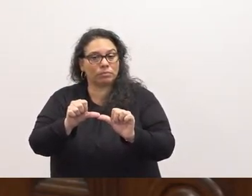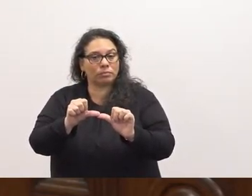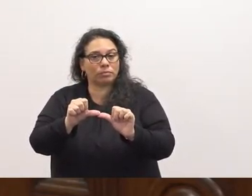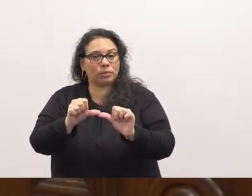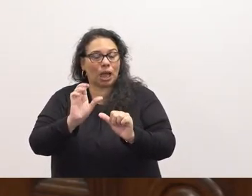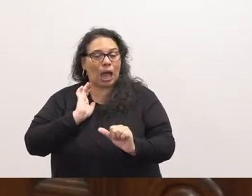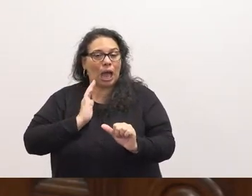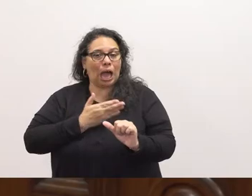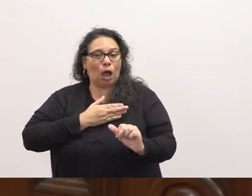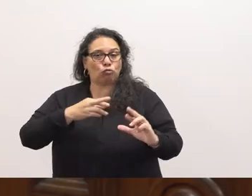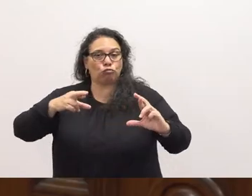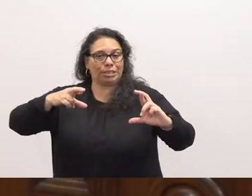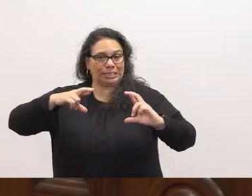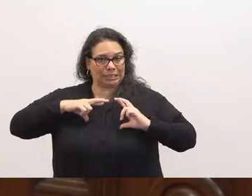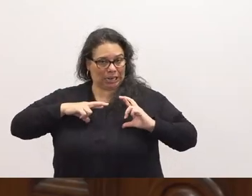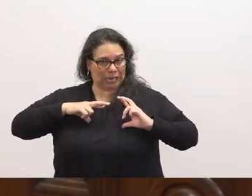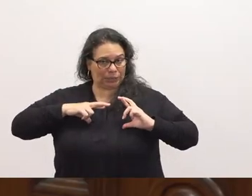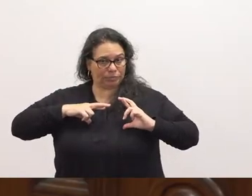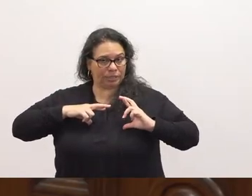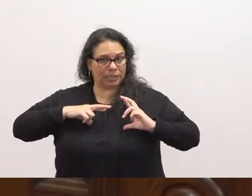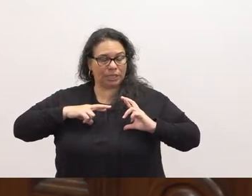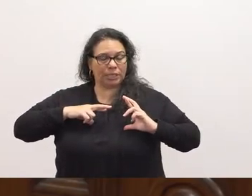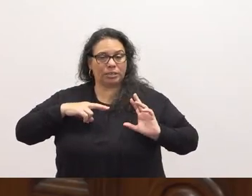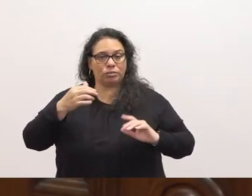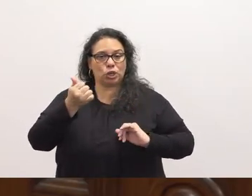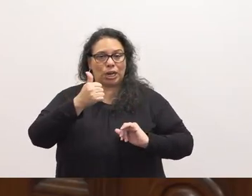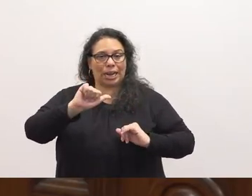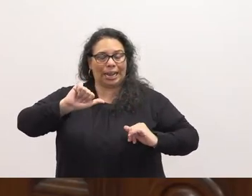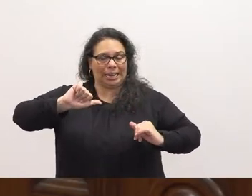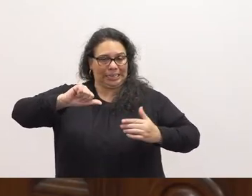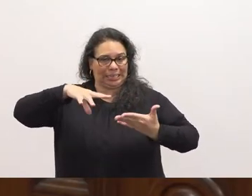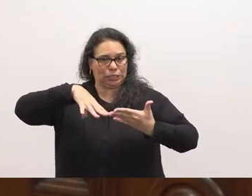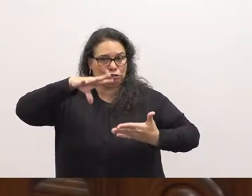for our retiree and any of our student